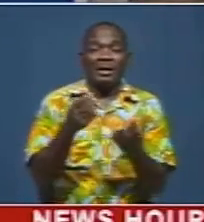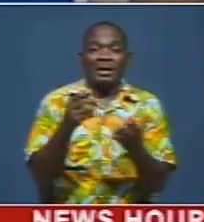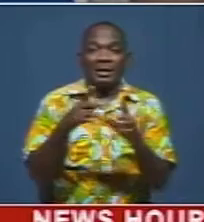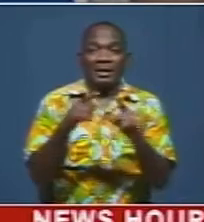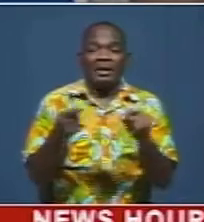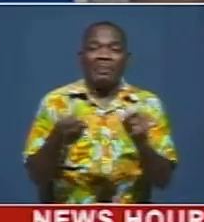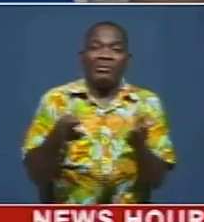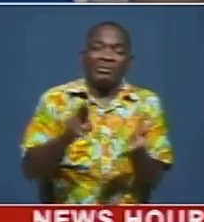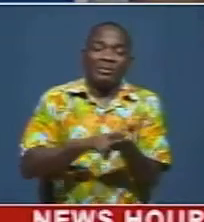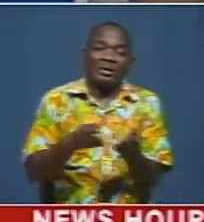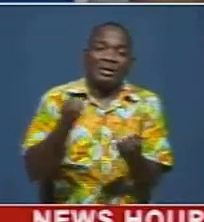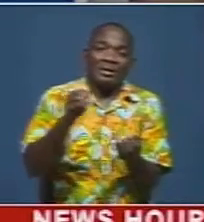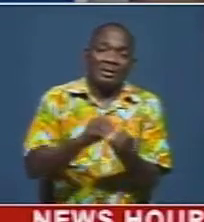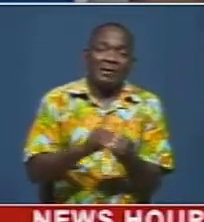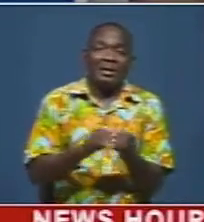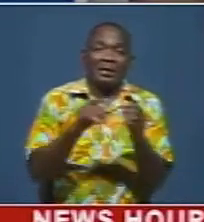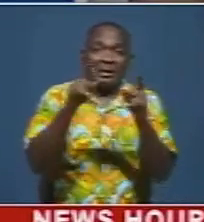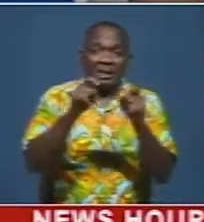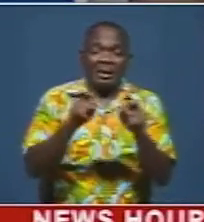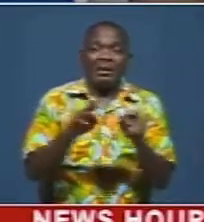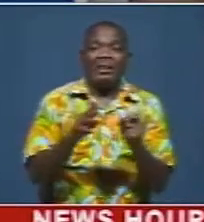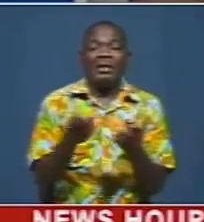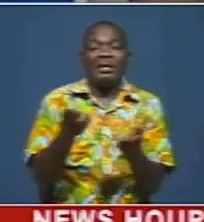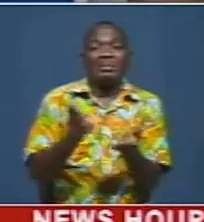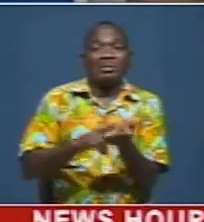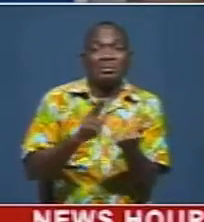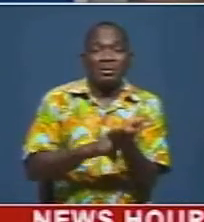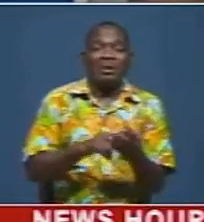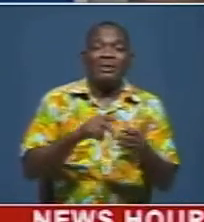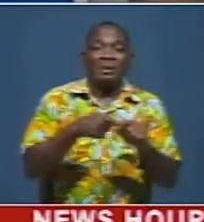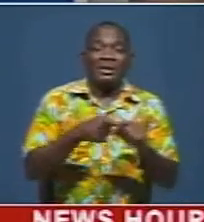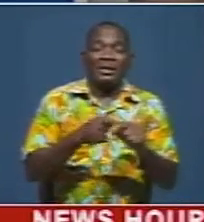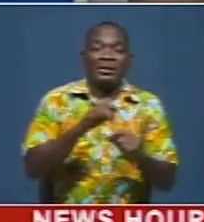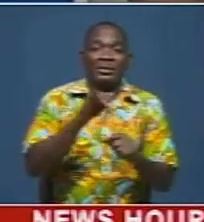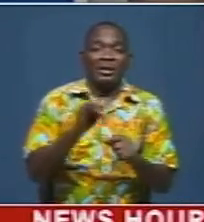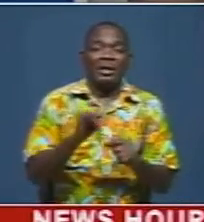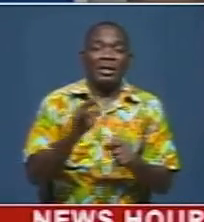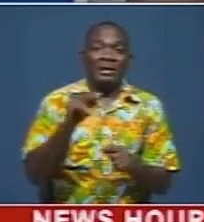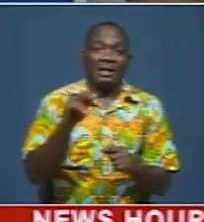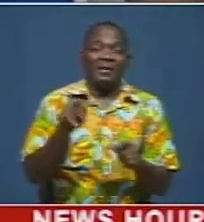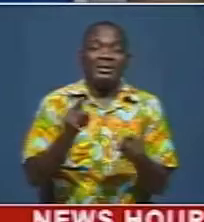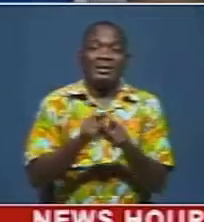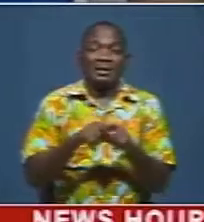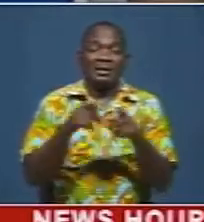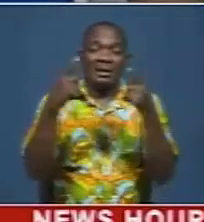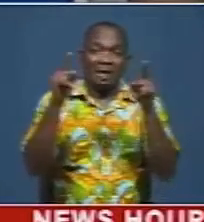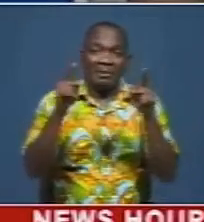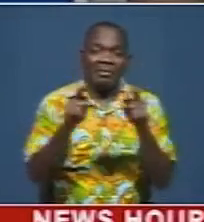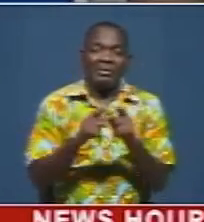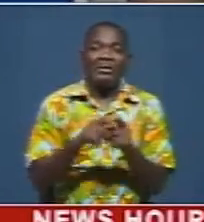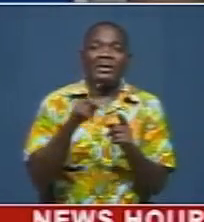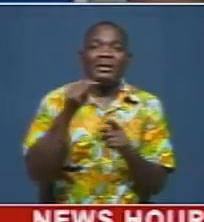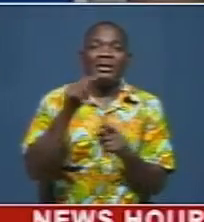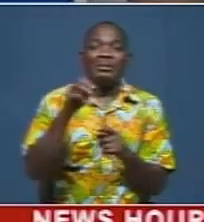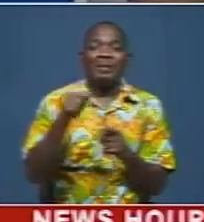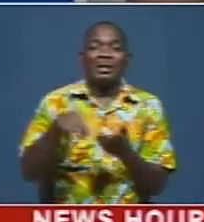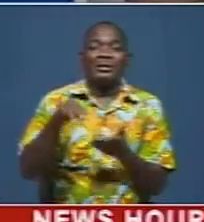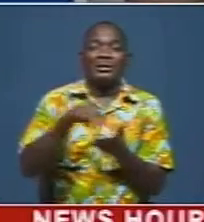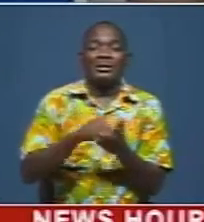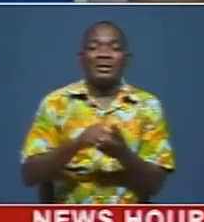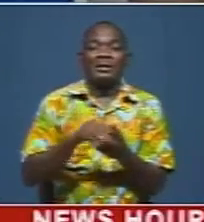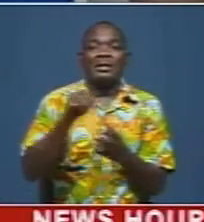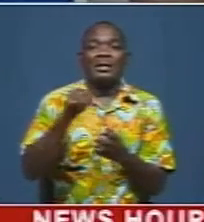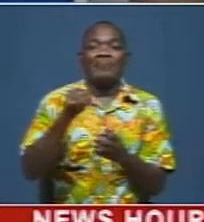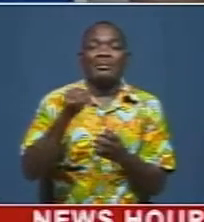registration mop-up. A pilot version of the exercise, which began on July 30, is taking place at the Tema Central Metro